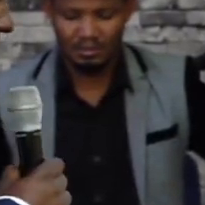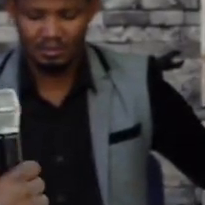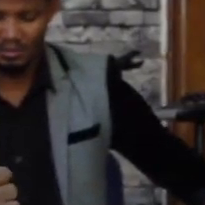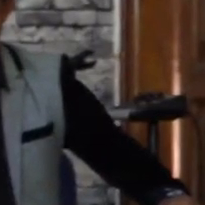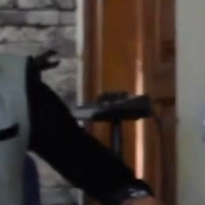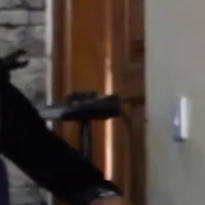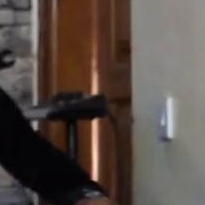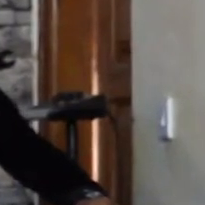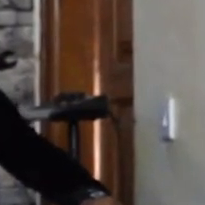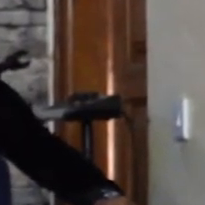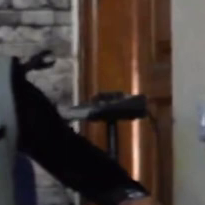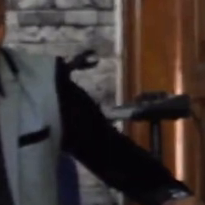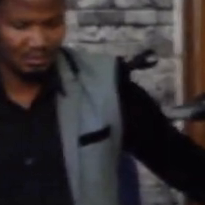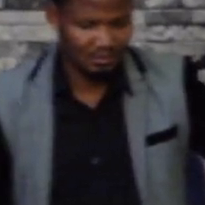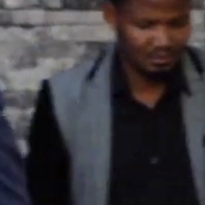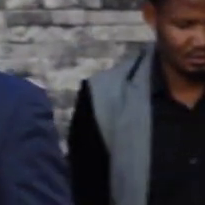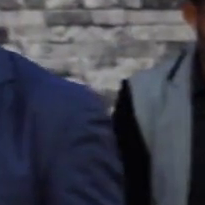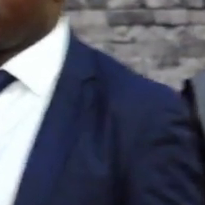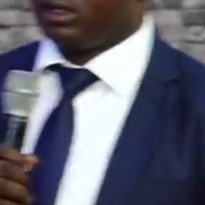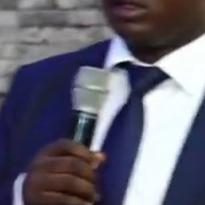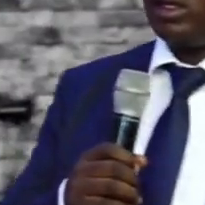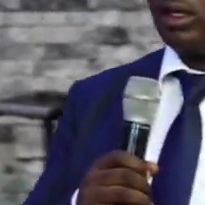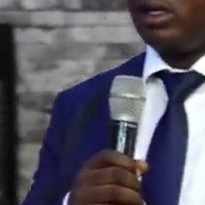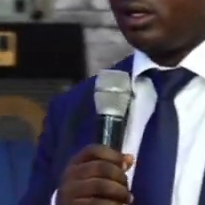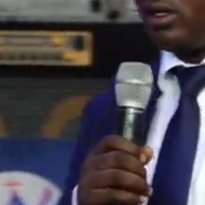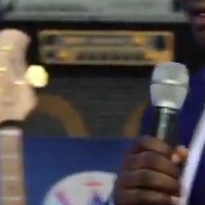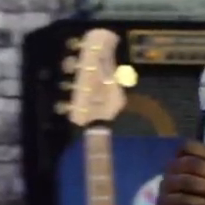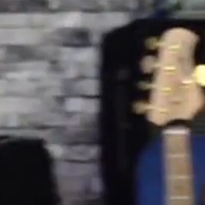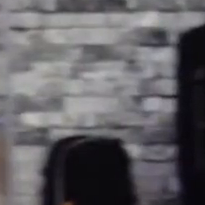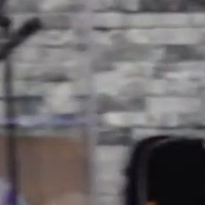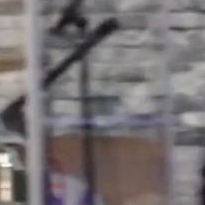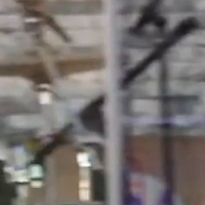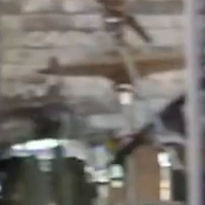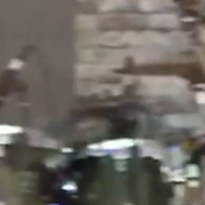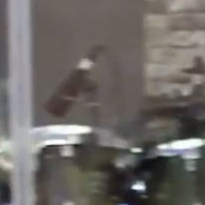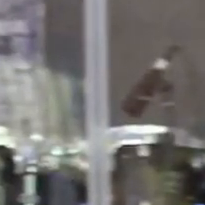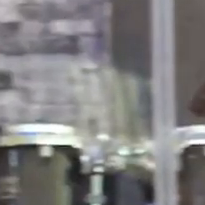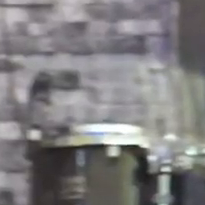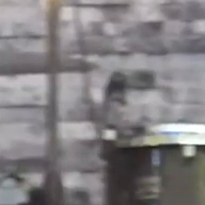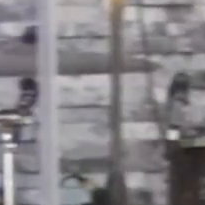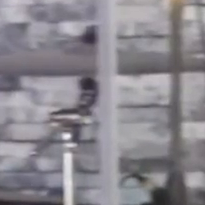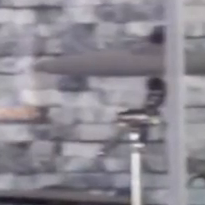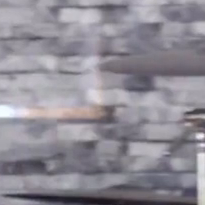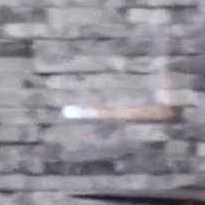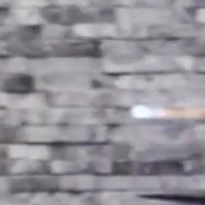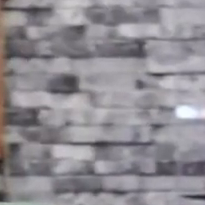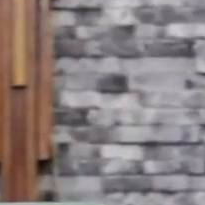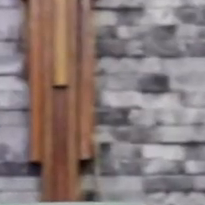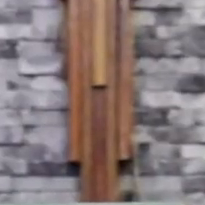wake. I preached this a different way than I did last service. Nimehubiri kwa tofauti na ibada ya